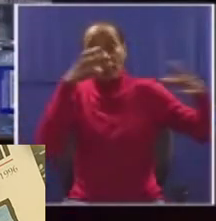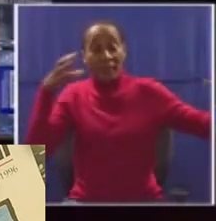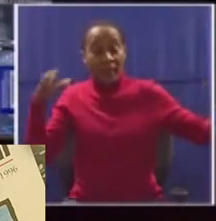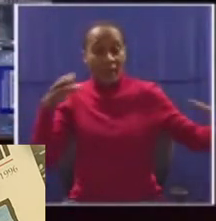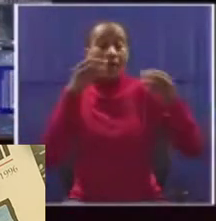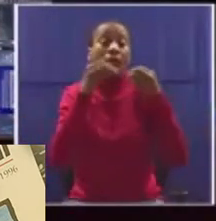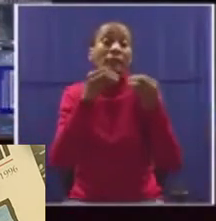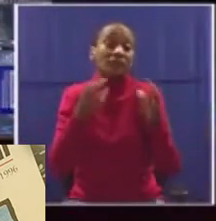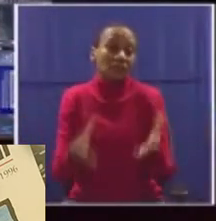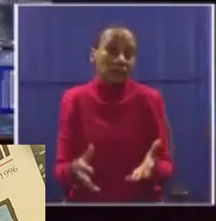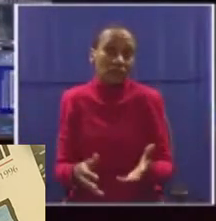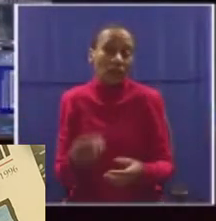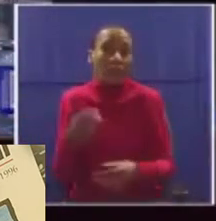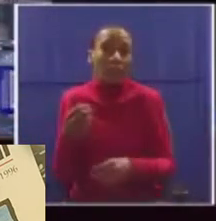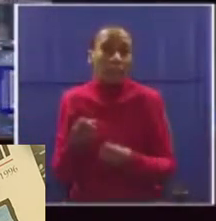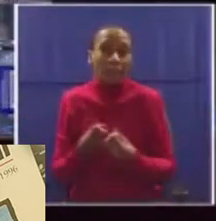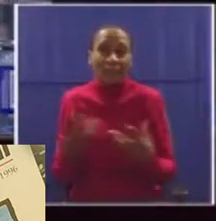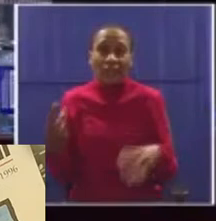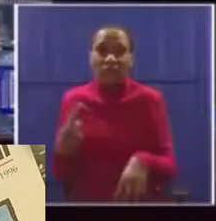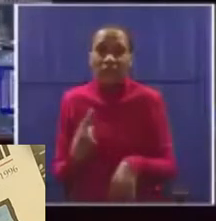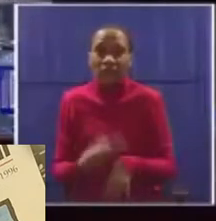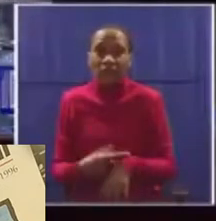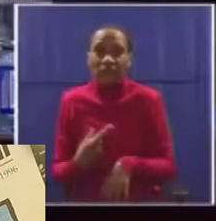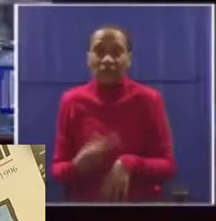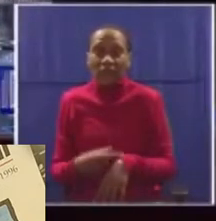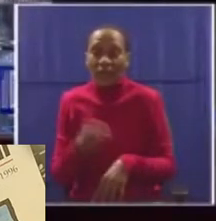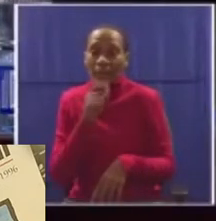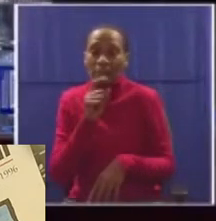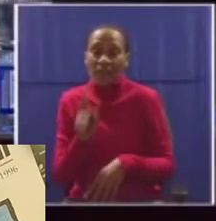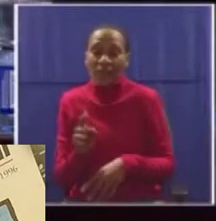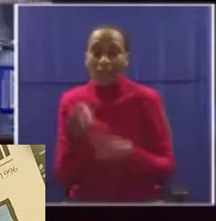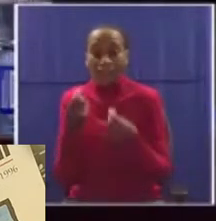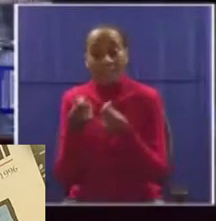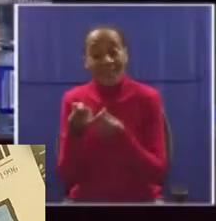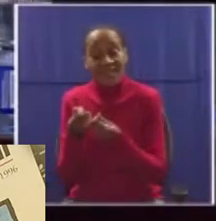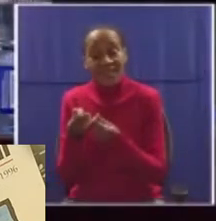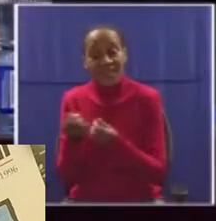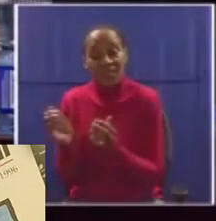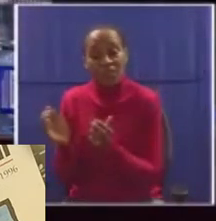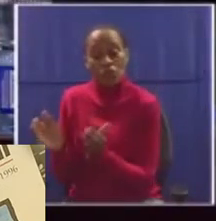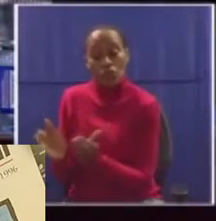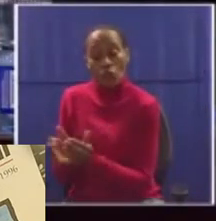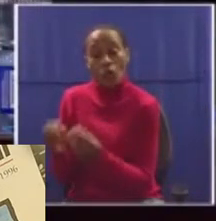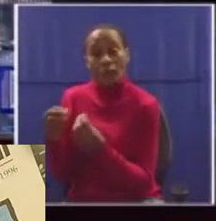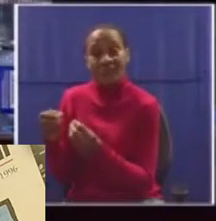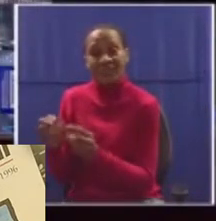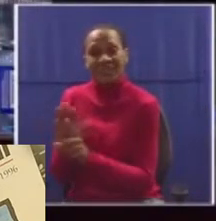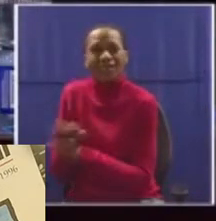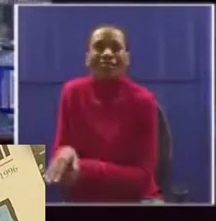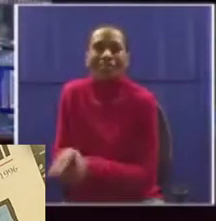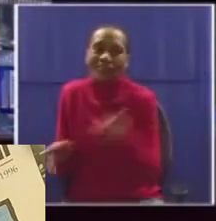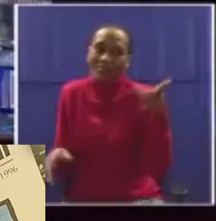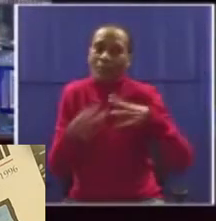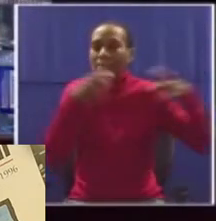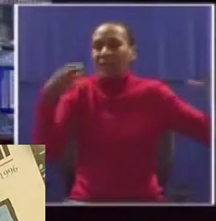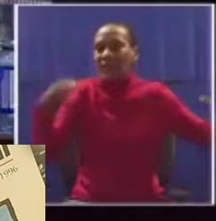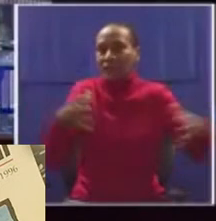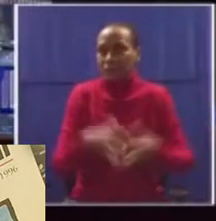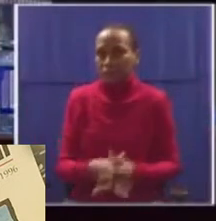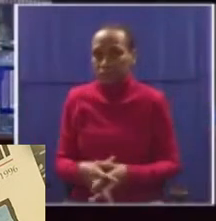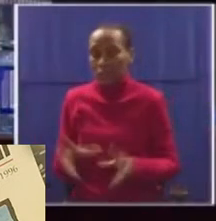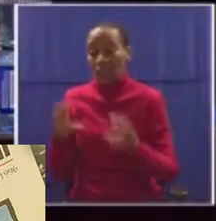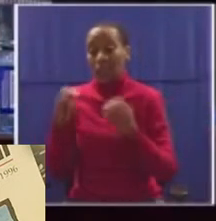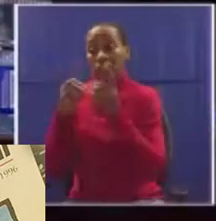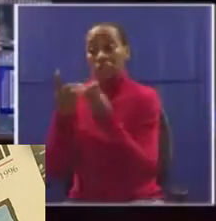which often exercise the Financial Muscle to bully small businesses the department